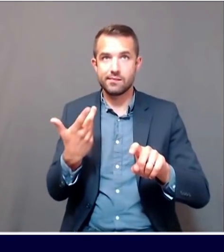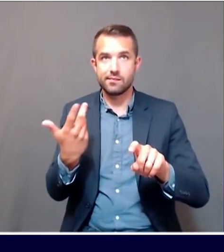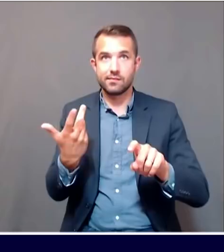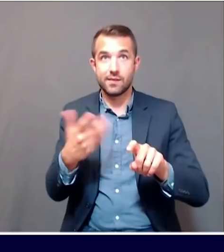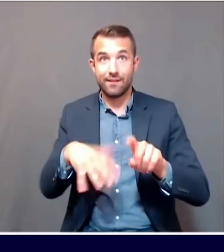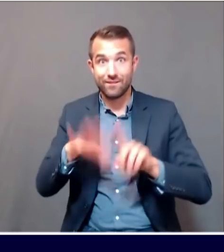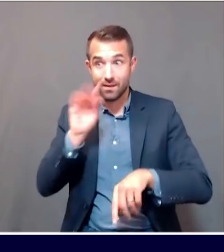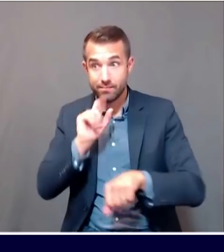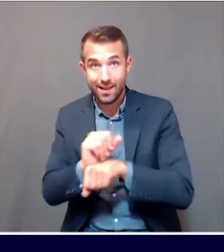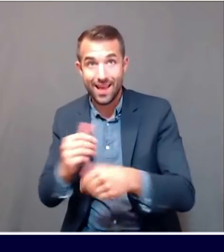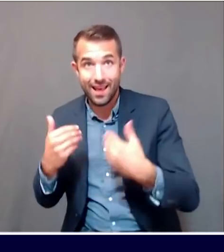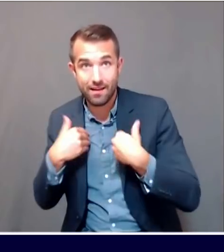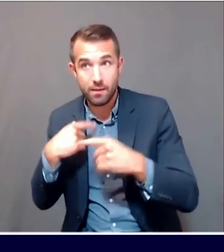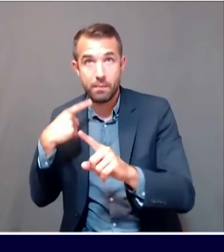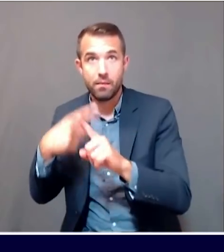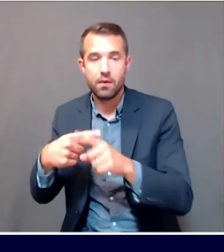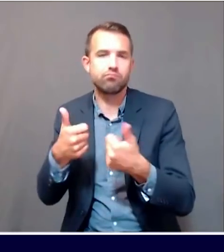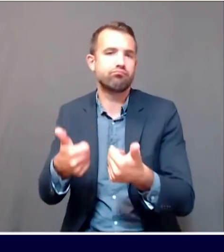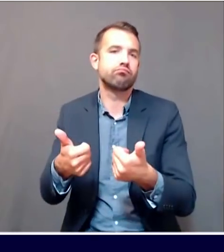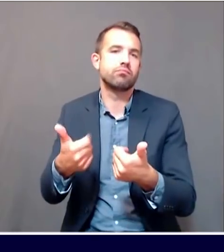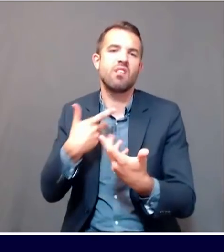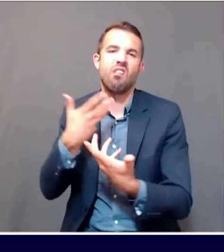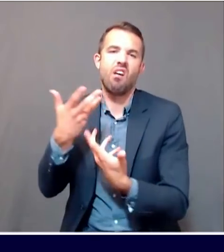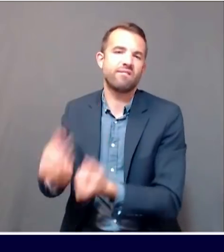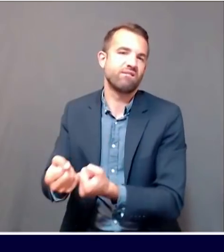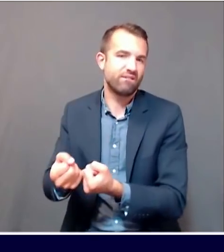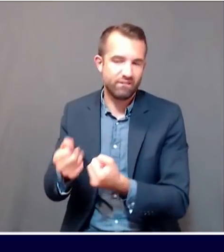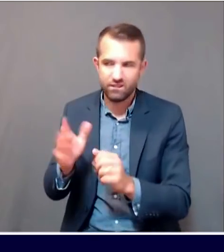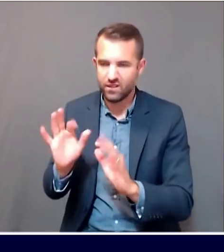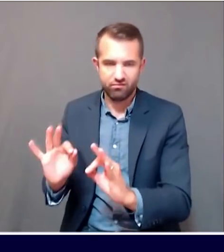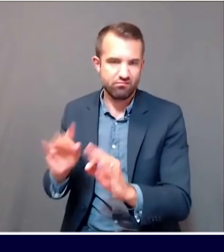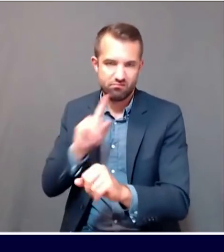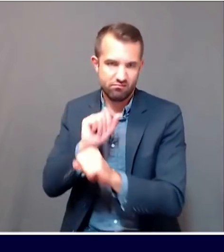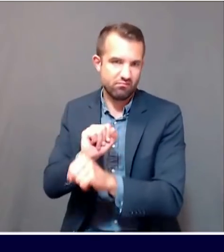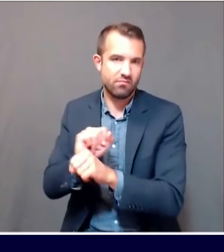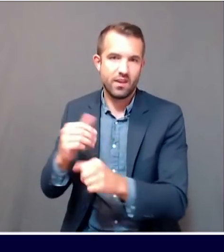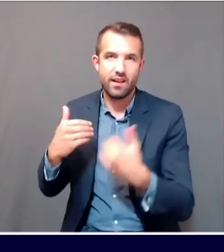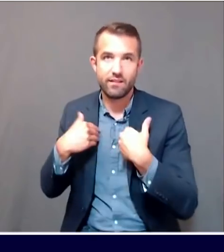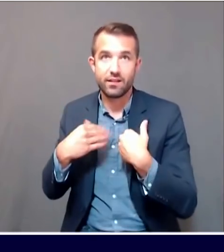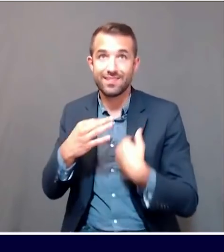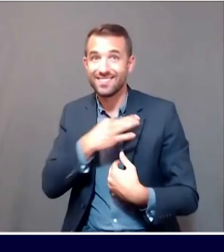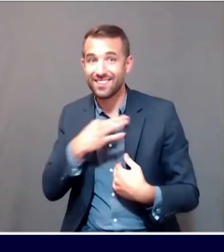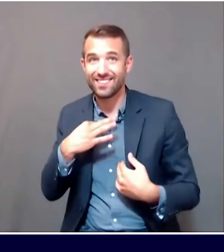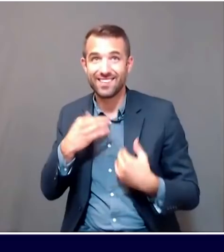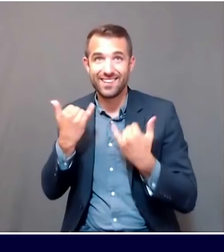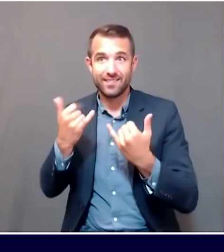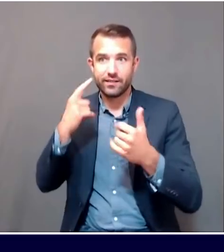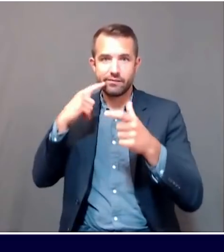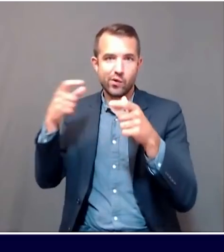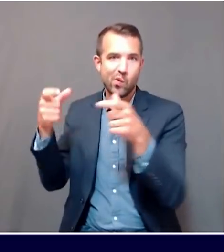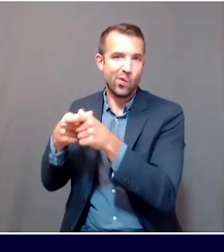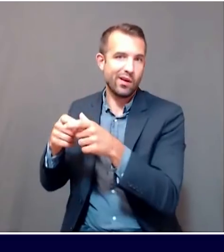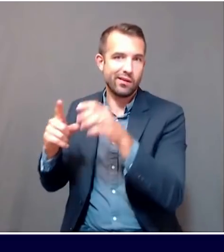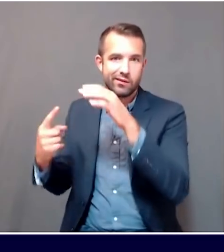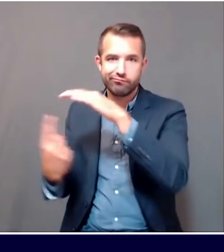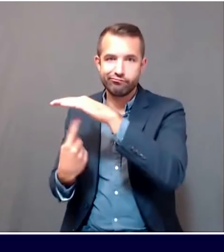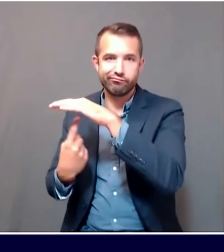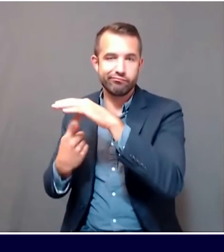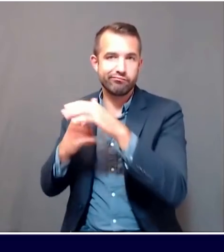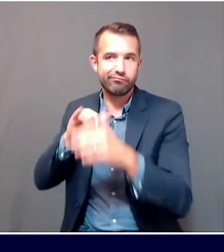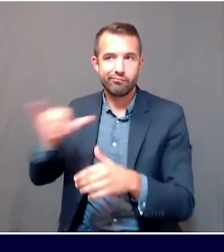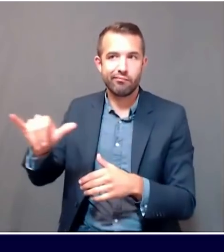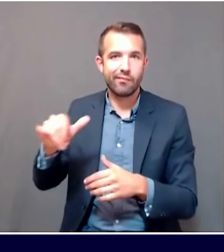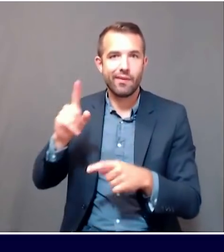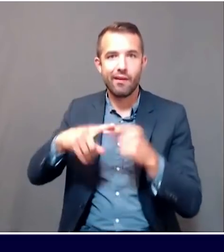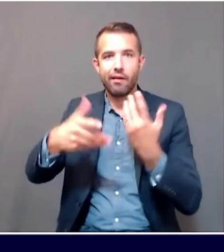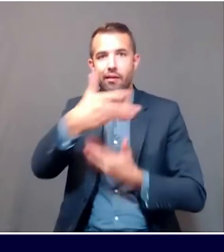and it's say a staff member. That staff member can not really interact with patients and thus limit the exposure.